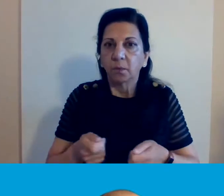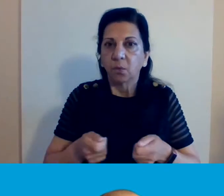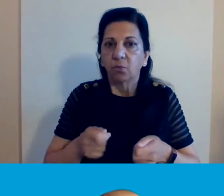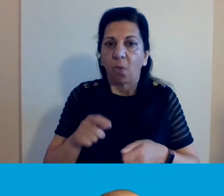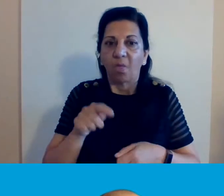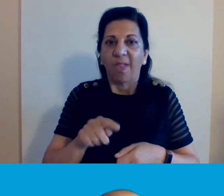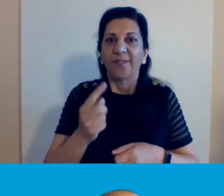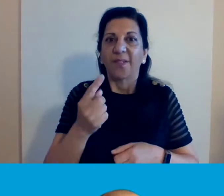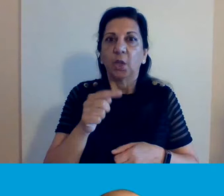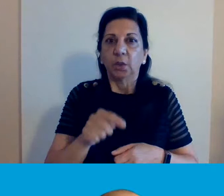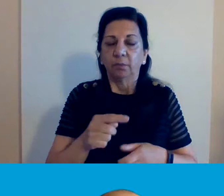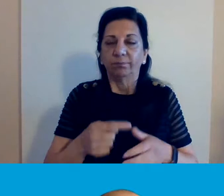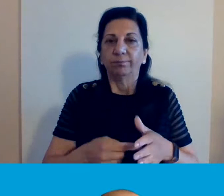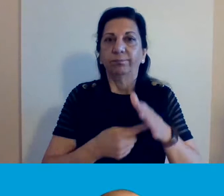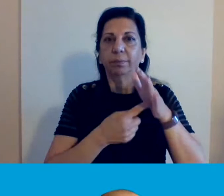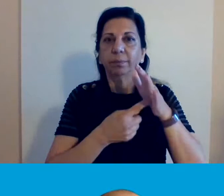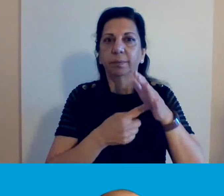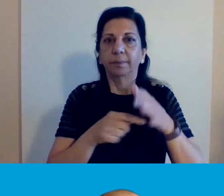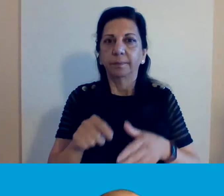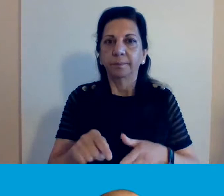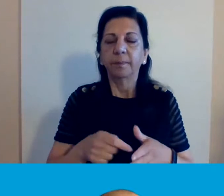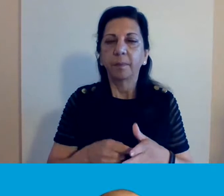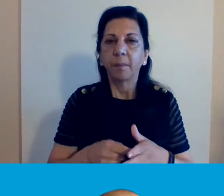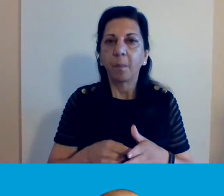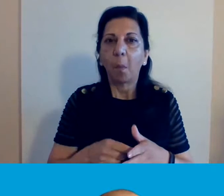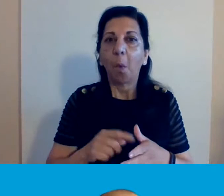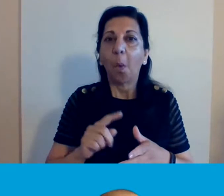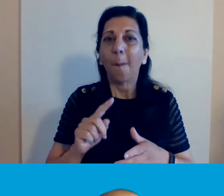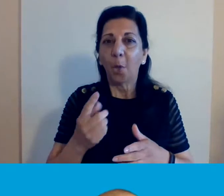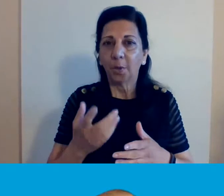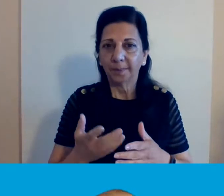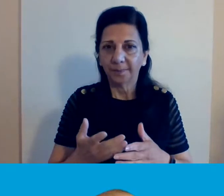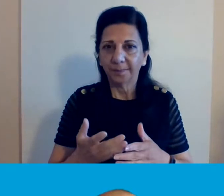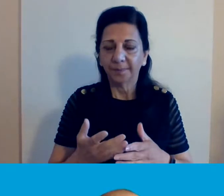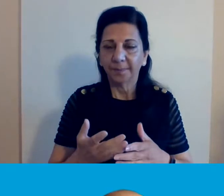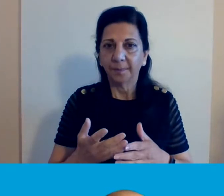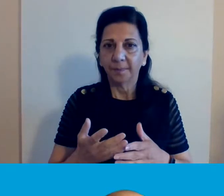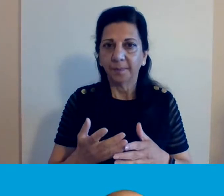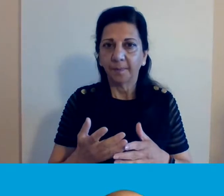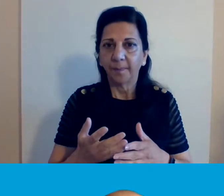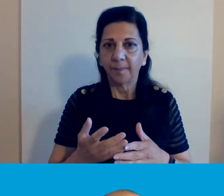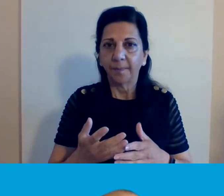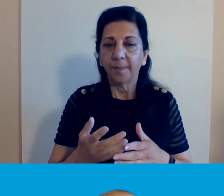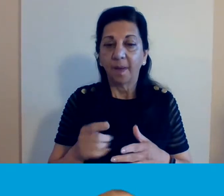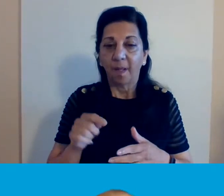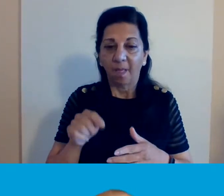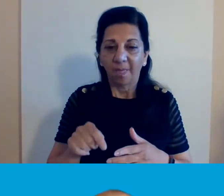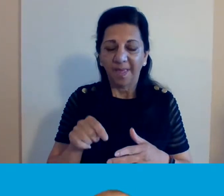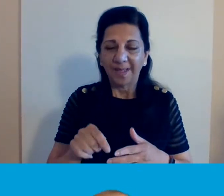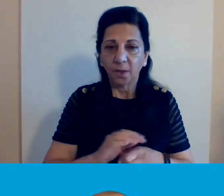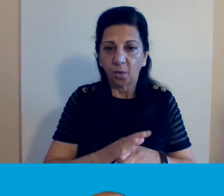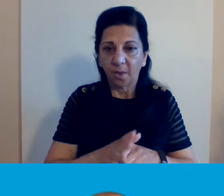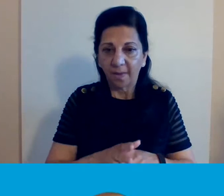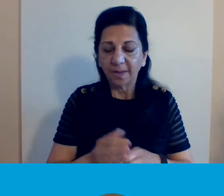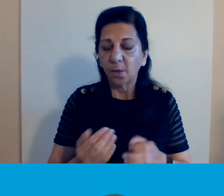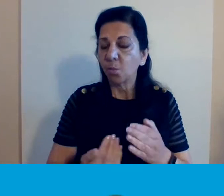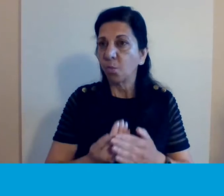principle, a respiratory disease. But the question is really important. It's a new virus.